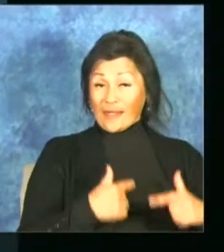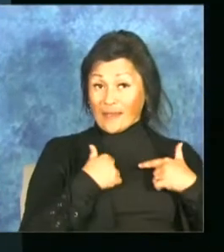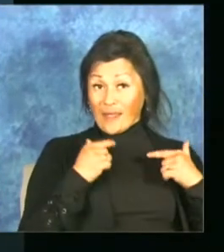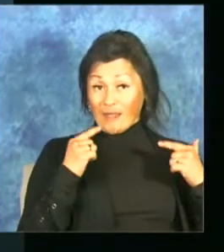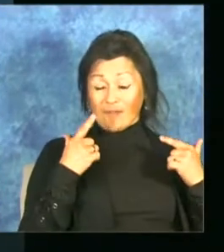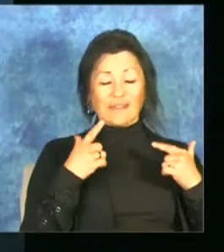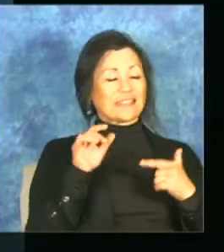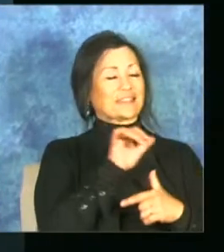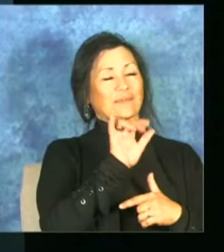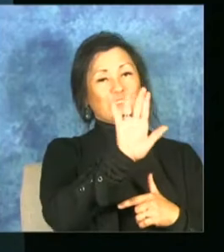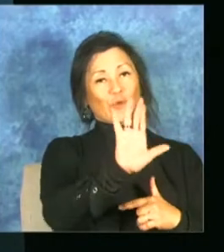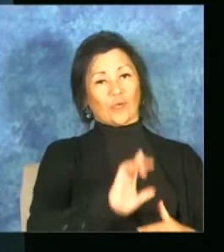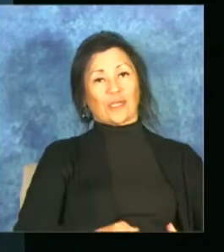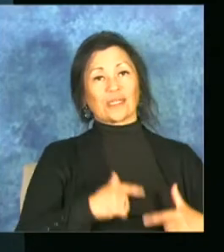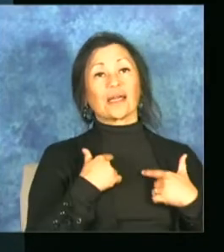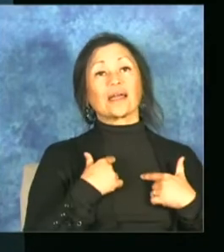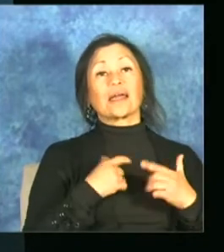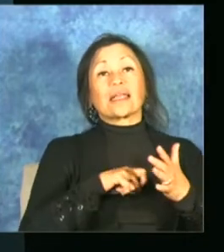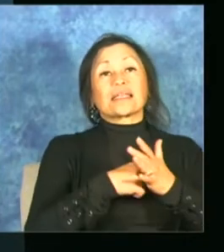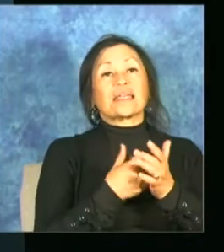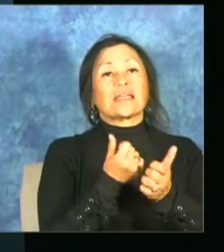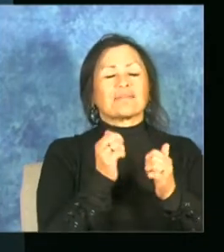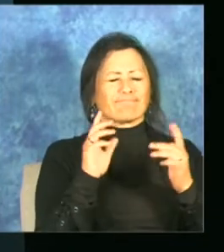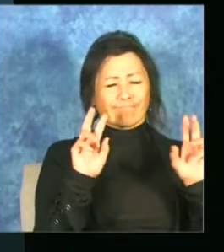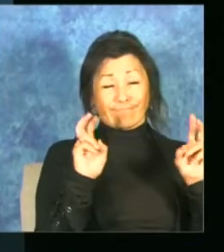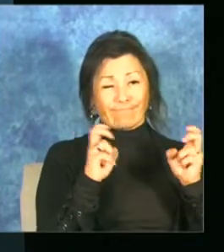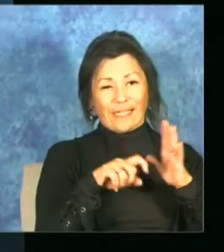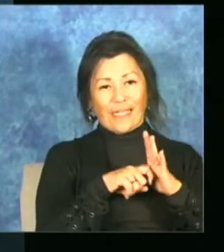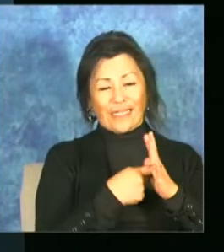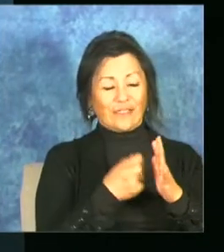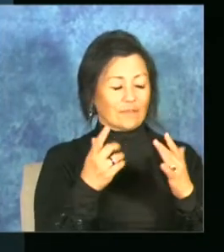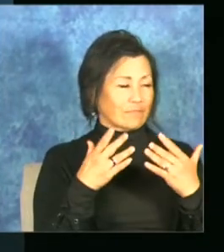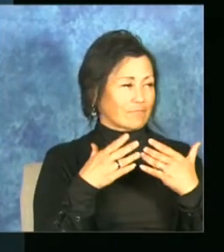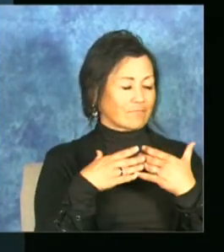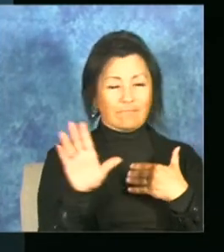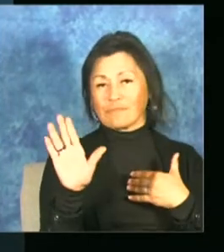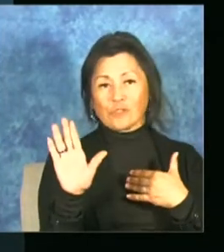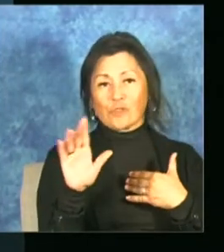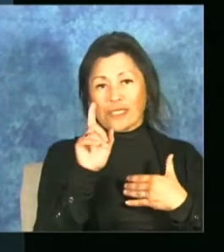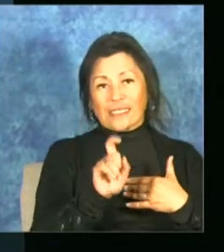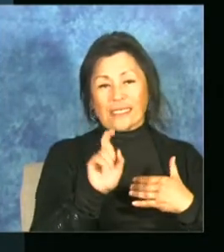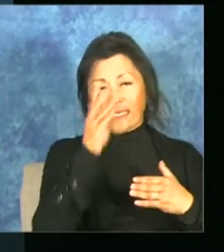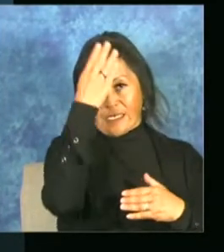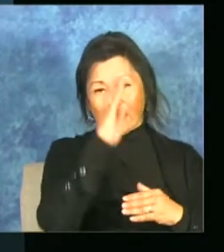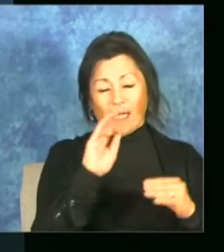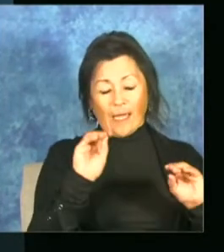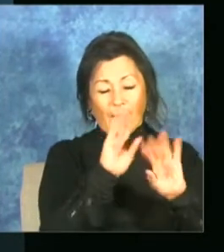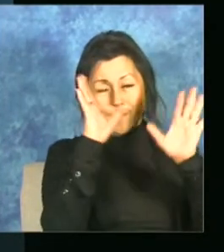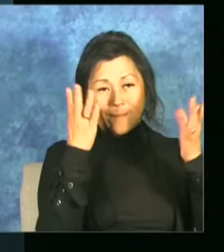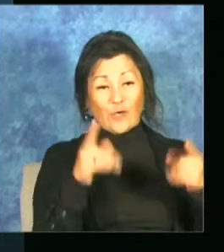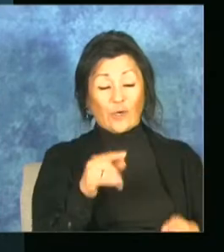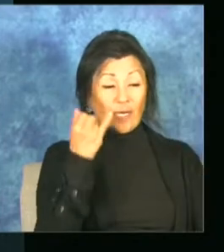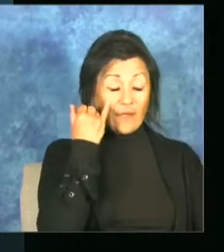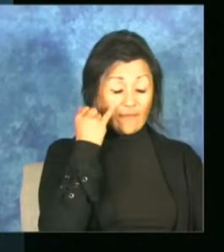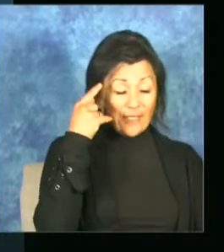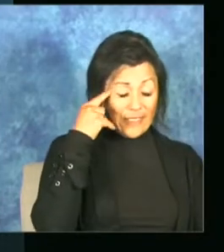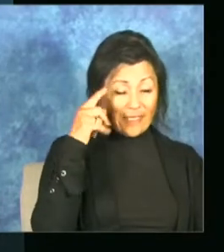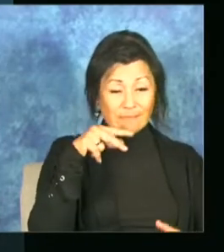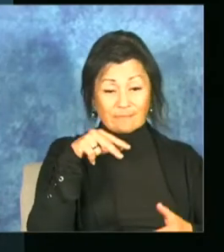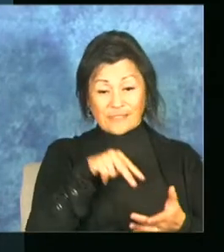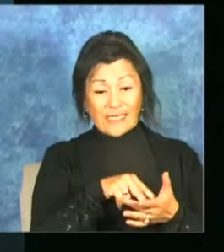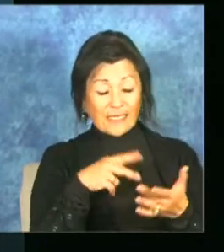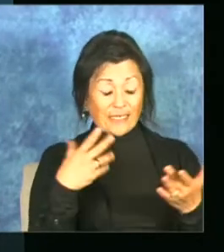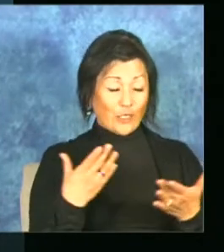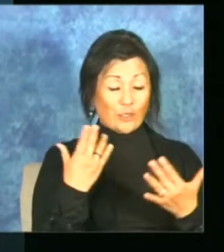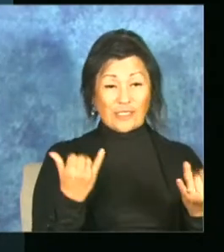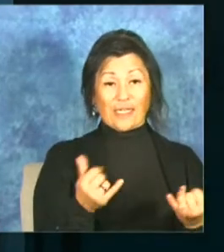the key to your life and the key to every other person's life who needs God's miracle. If you think we're standing here today, 36 and a